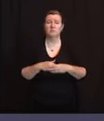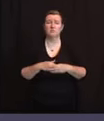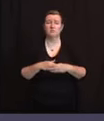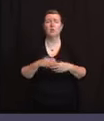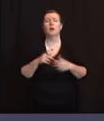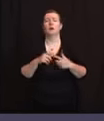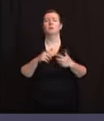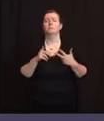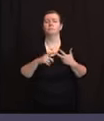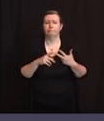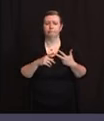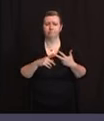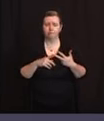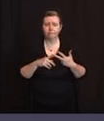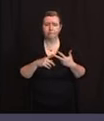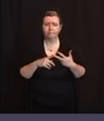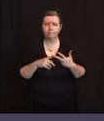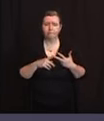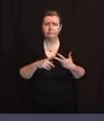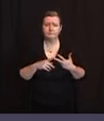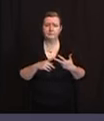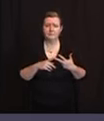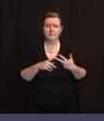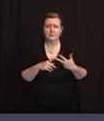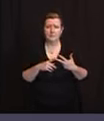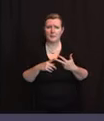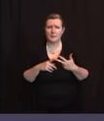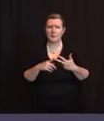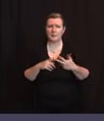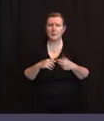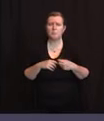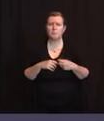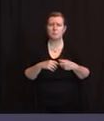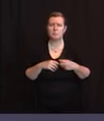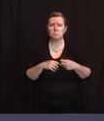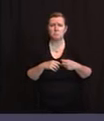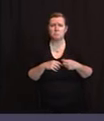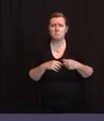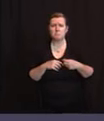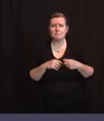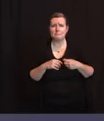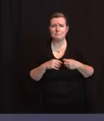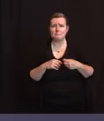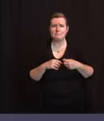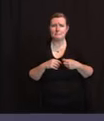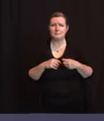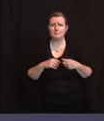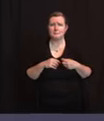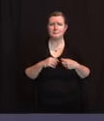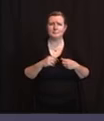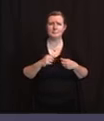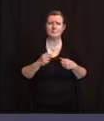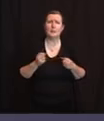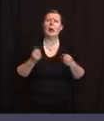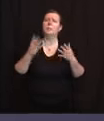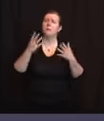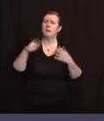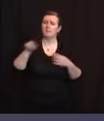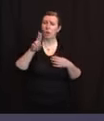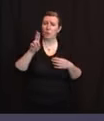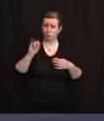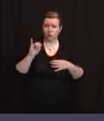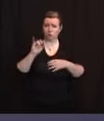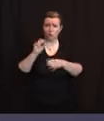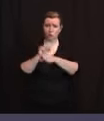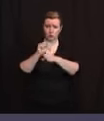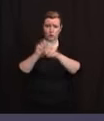answer on, how many of the outstanding unemployment applications are there? And then